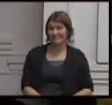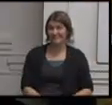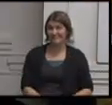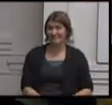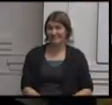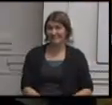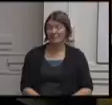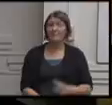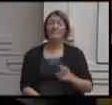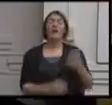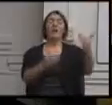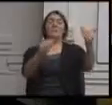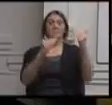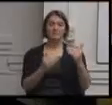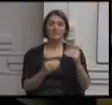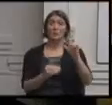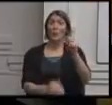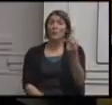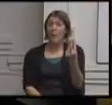In calendar year